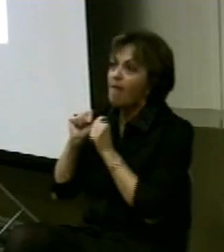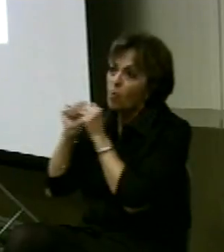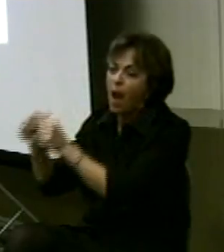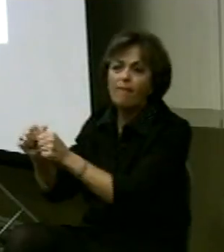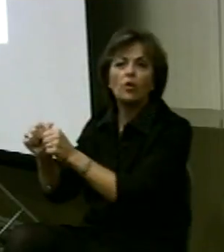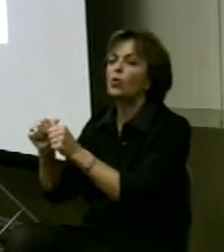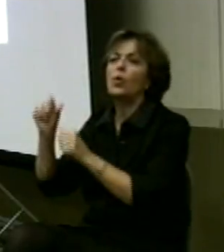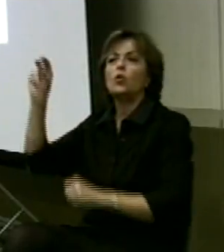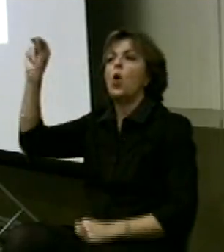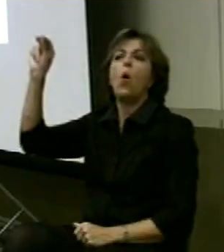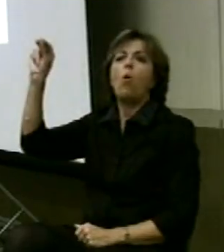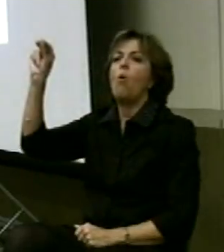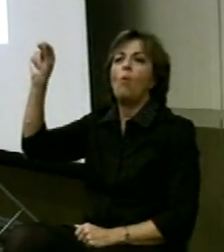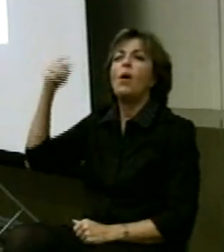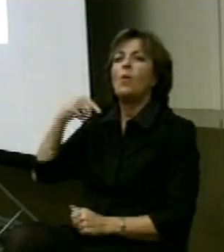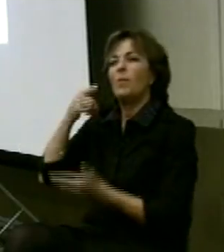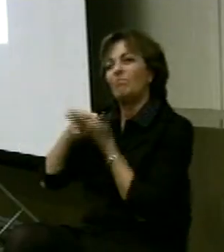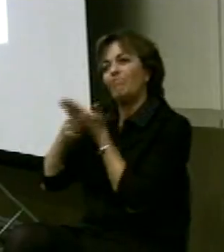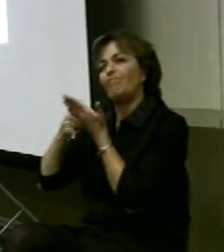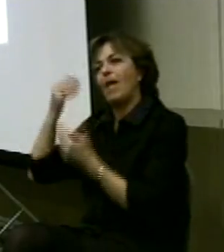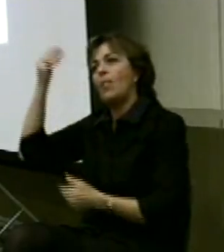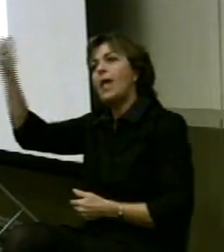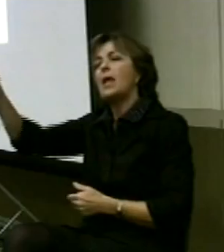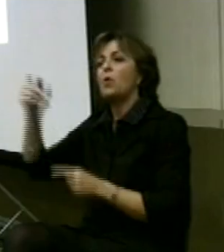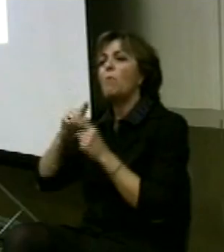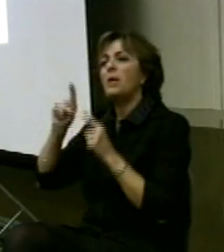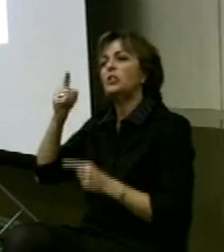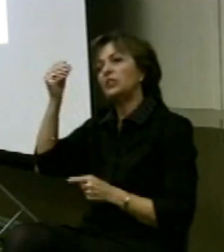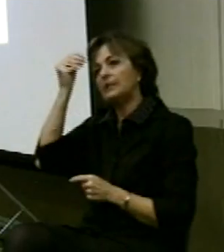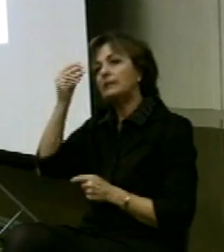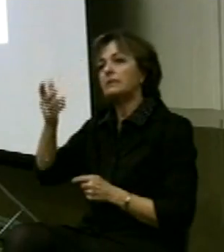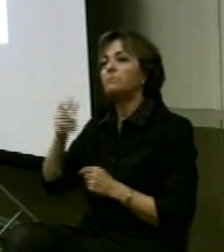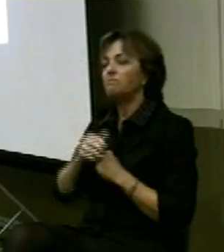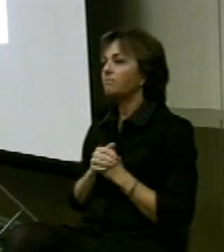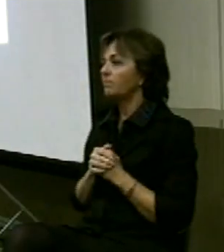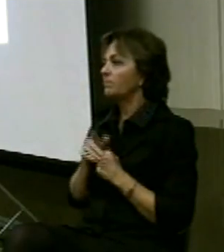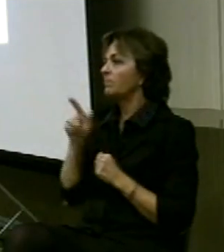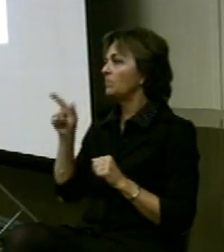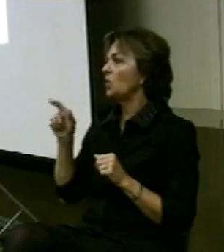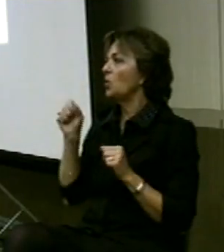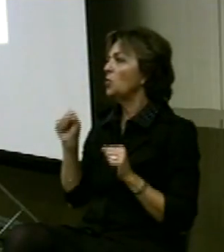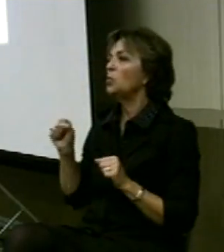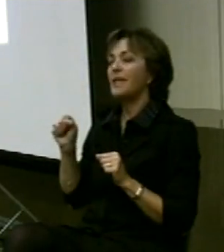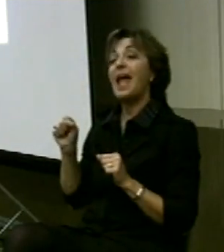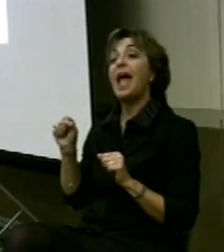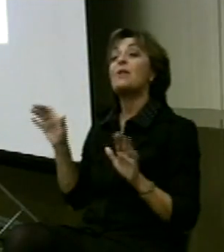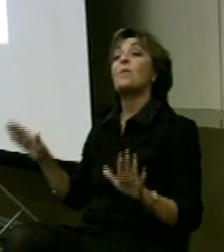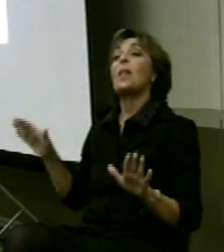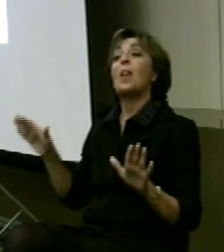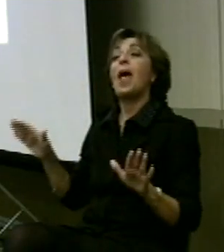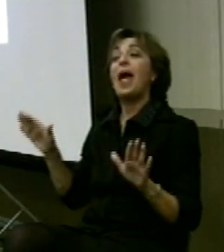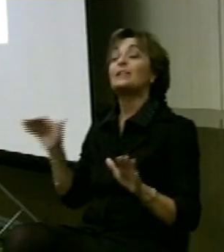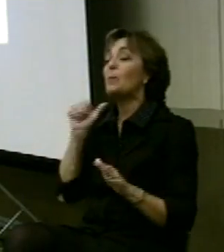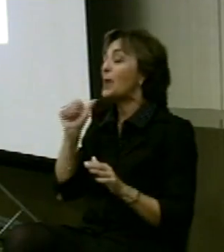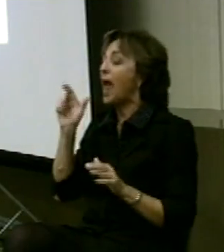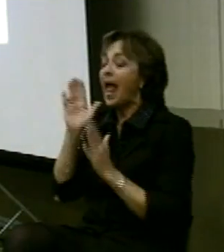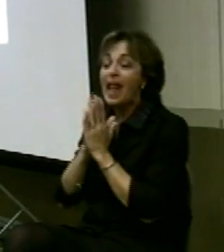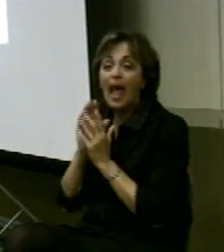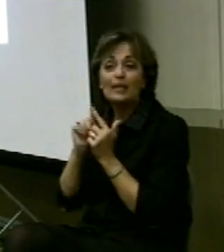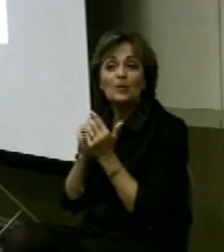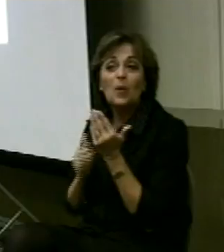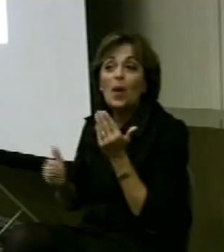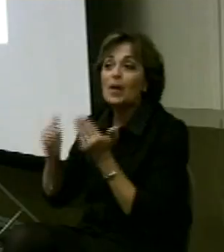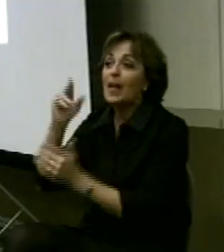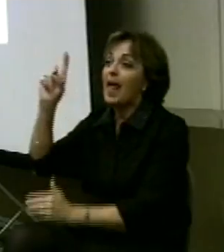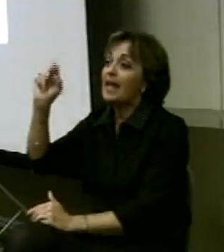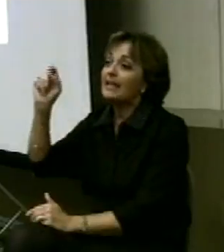answer is no, and we'll get into that later, but just so you can put your mind at rest at this point, we're not telling you to collect data 24/7 on every kid in